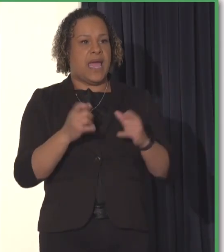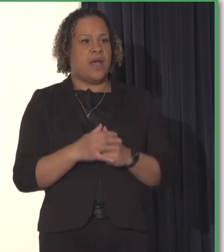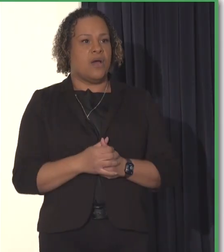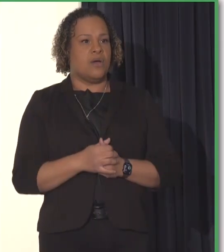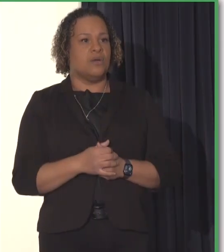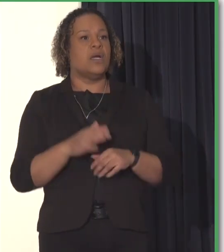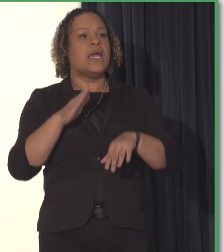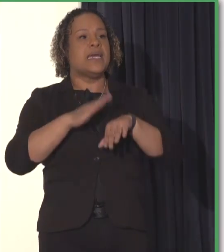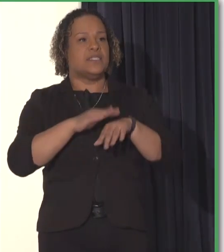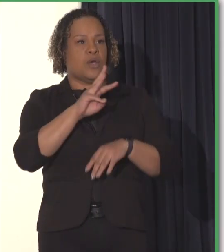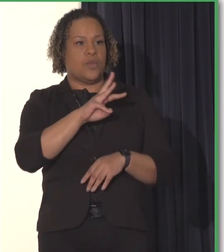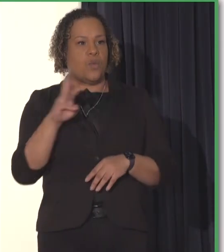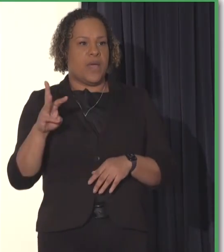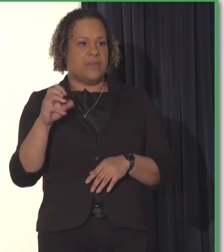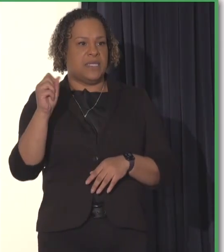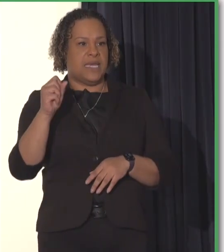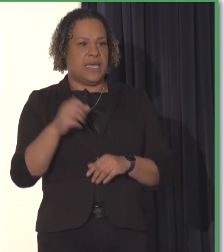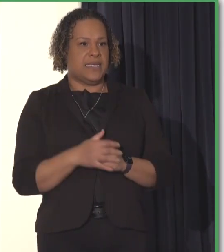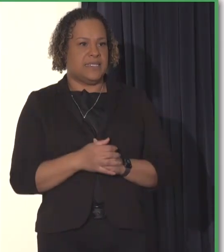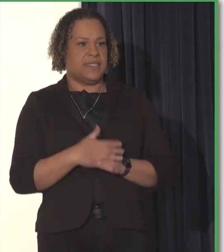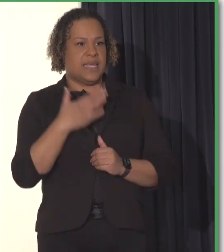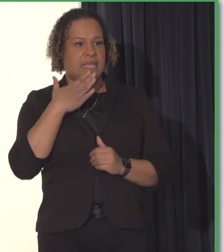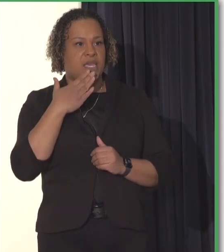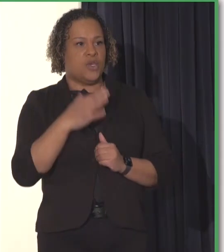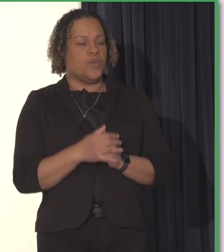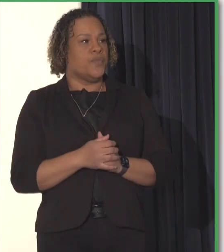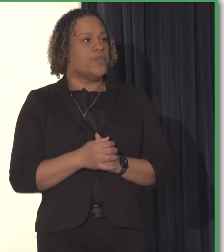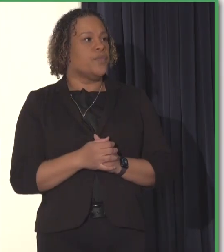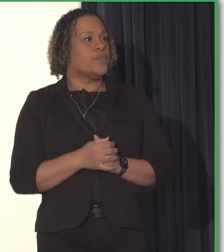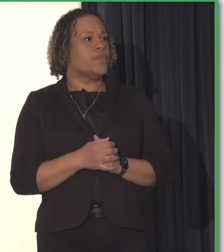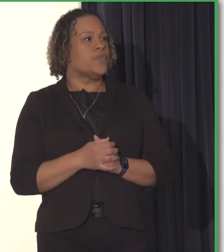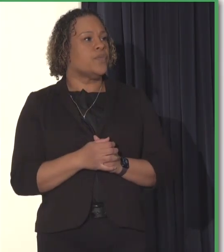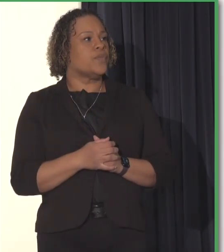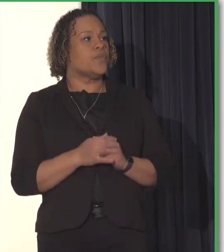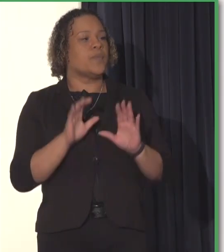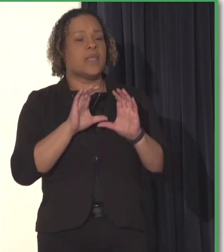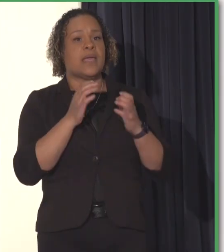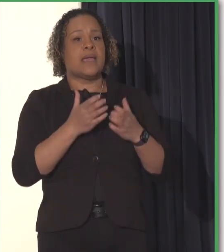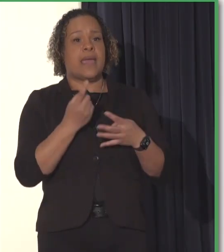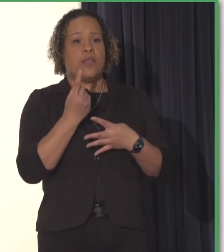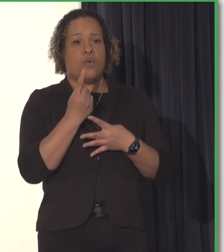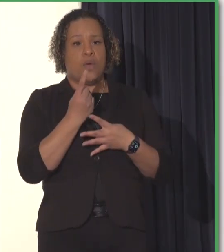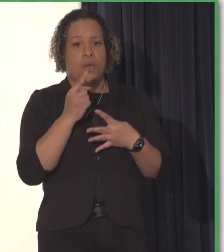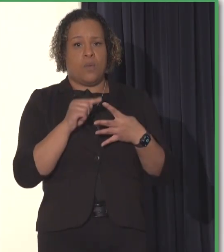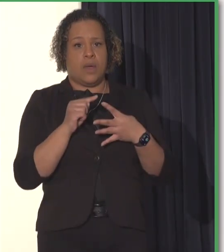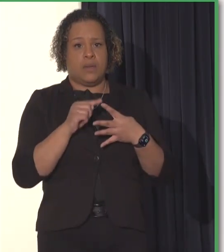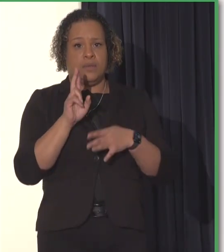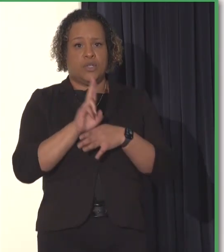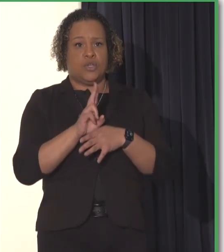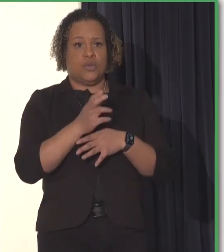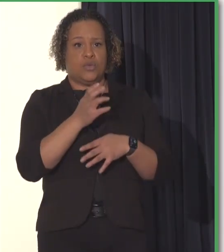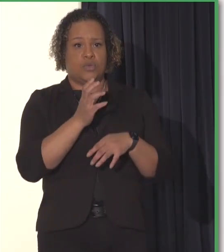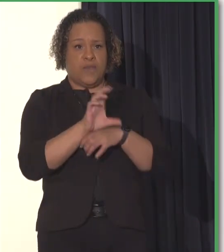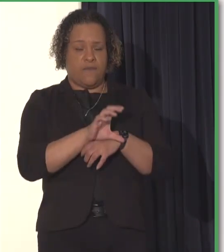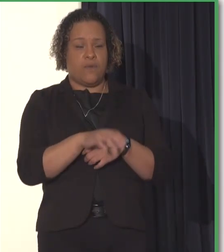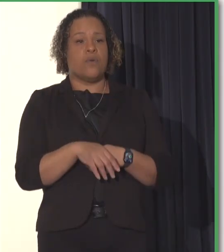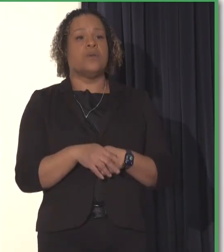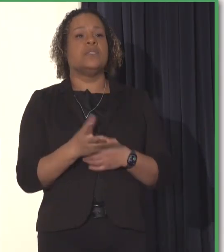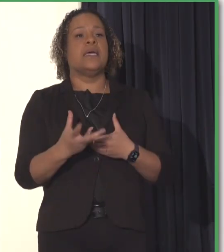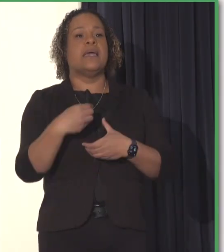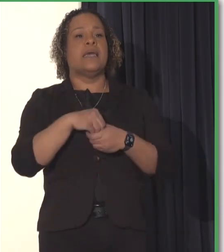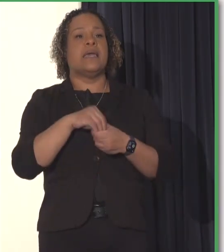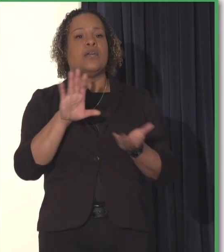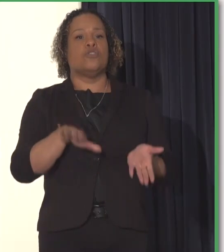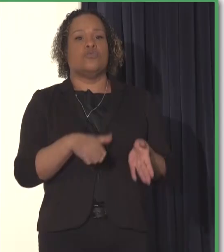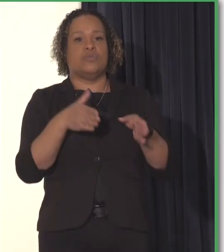is on the website. Okay, thank you. So category 1, use of force, includes death resulting from a discharge